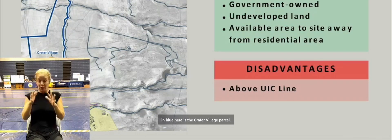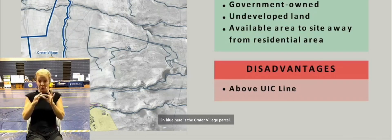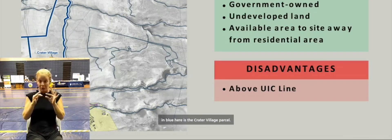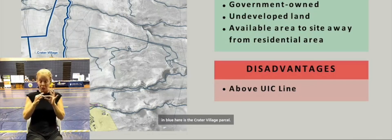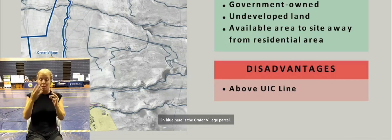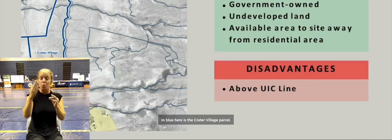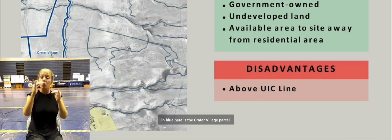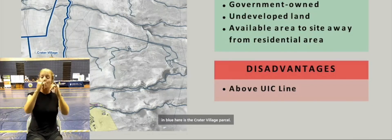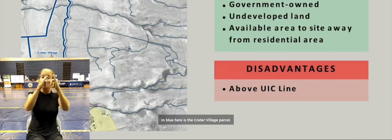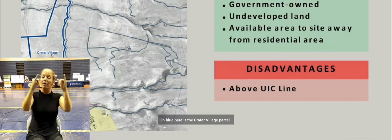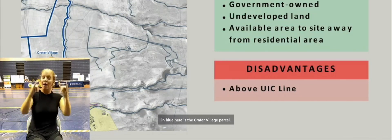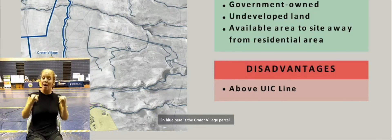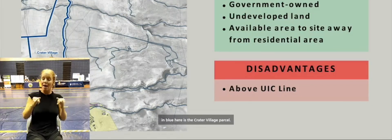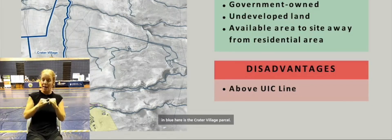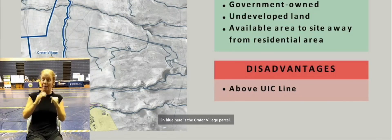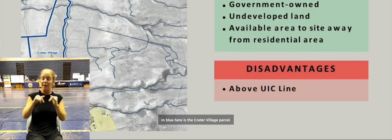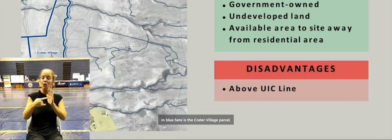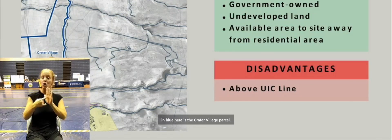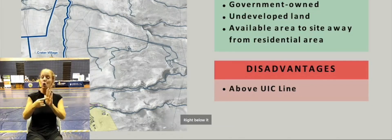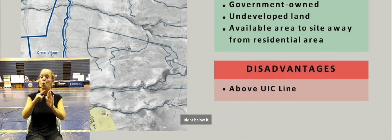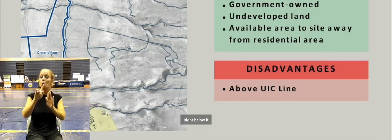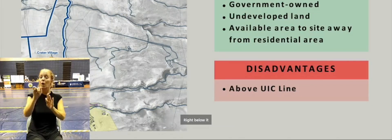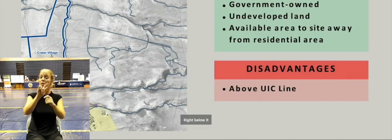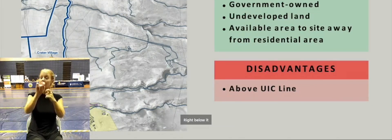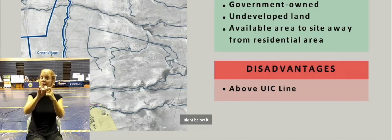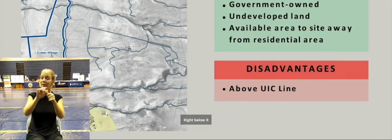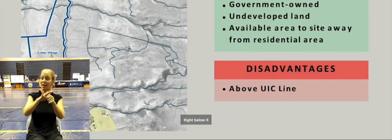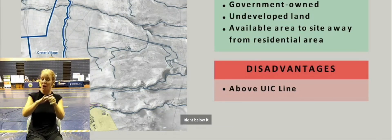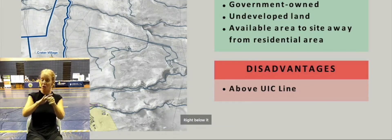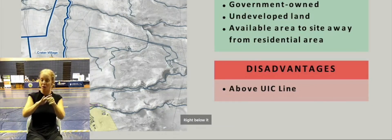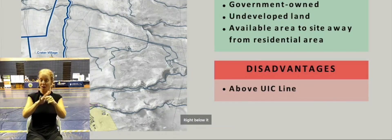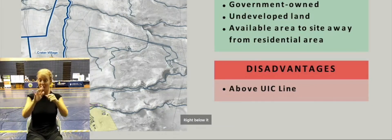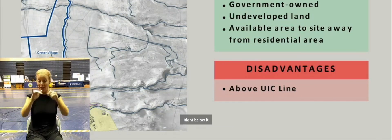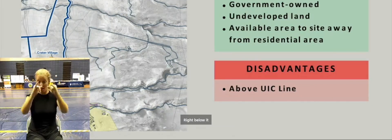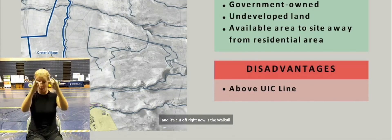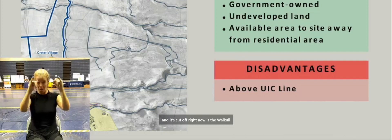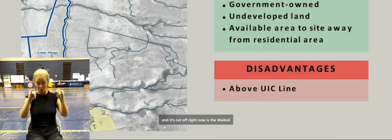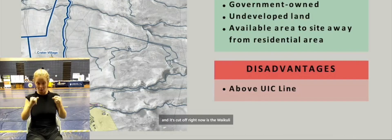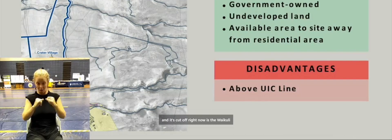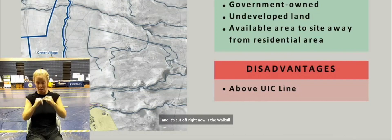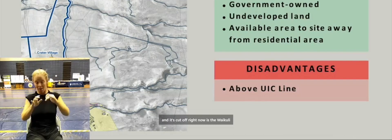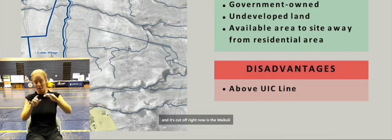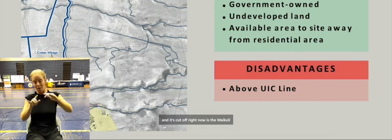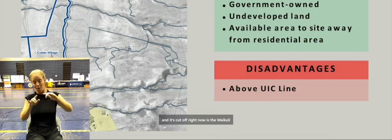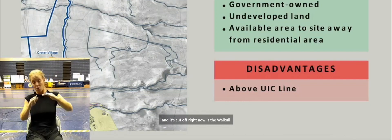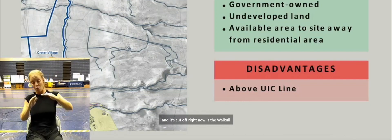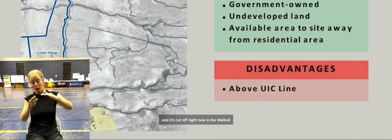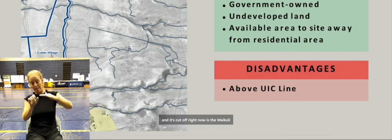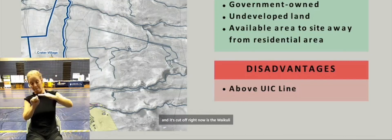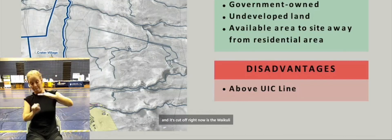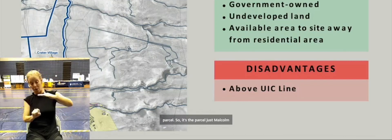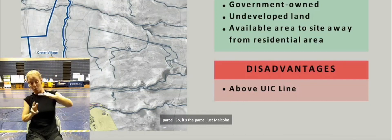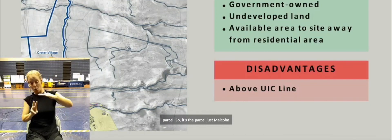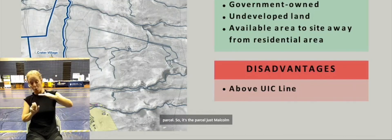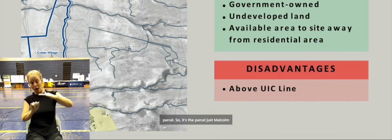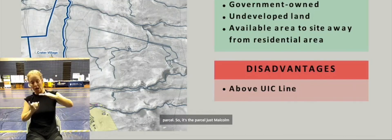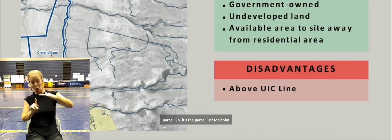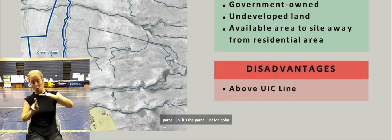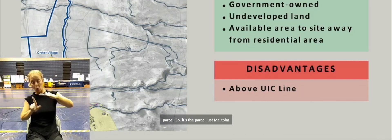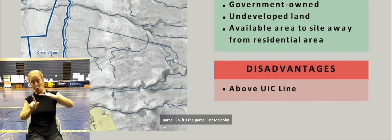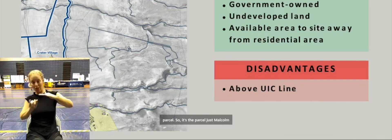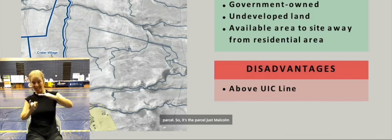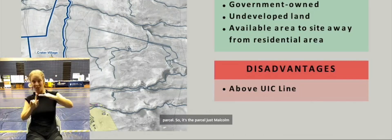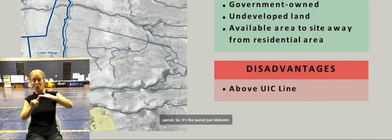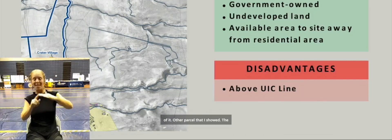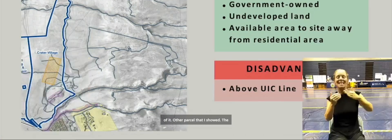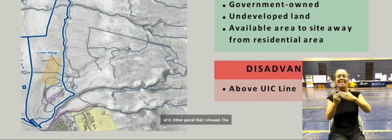here is the Crater Village parcel. Right below it, and it's cut off right now, is the Waikuli parcel. So it's the parcel just Mauka of the